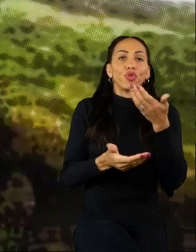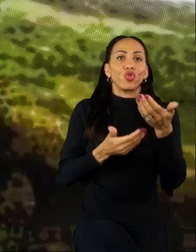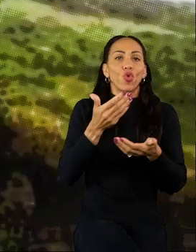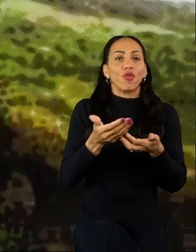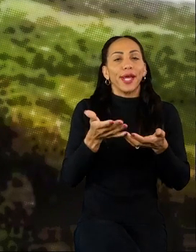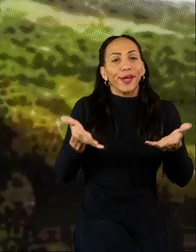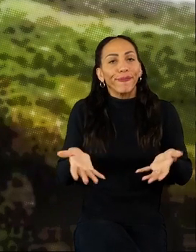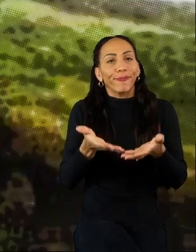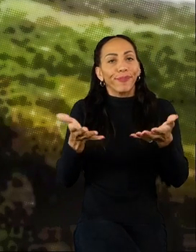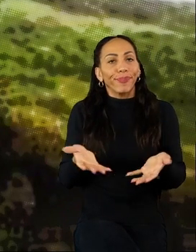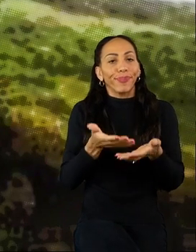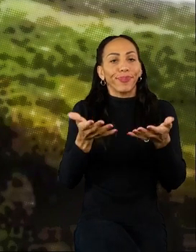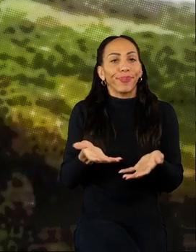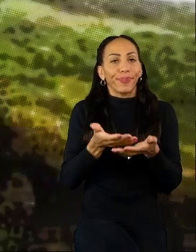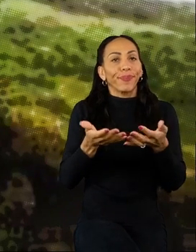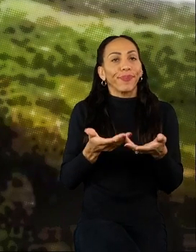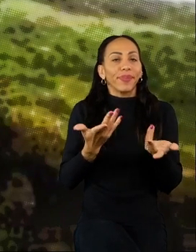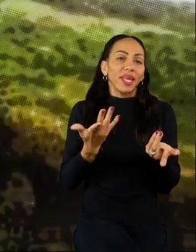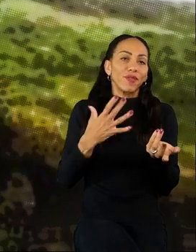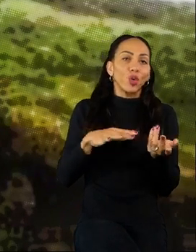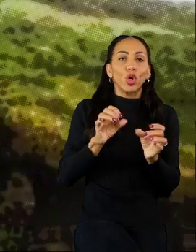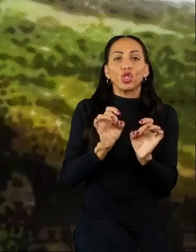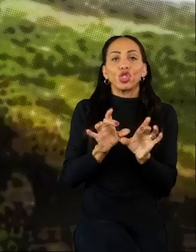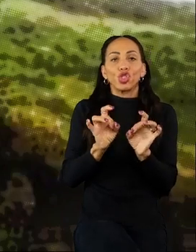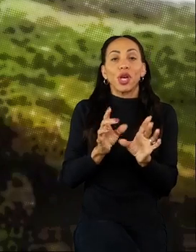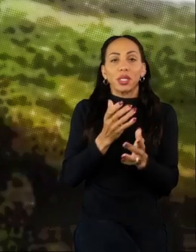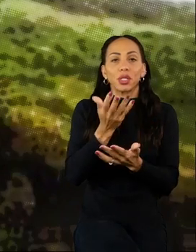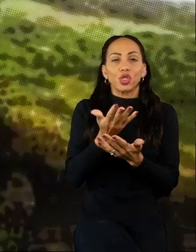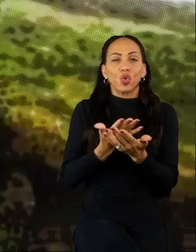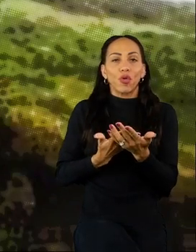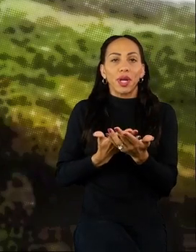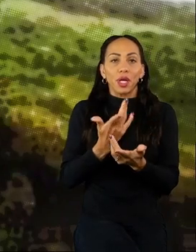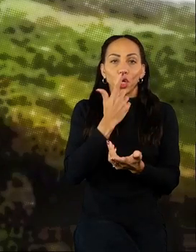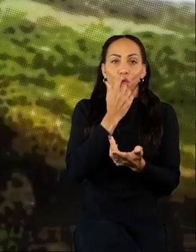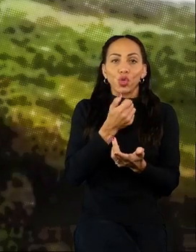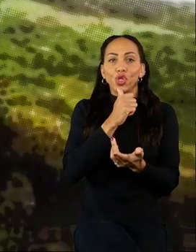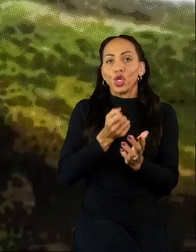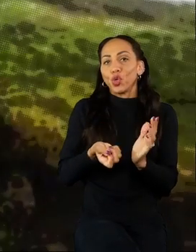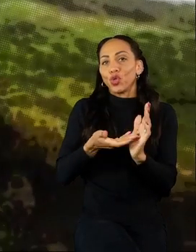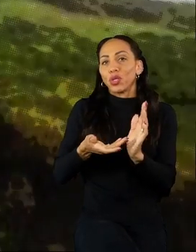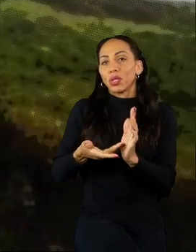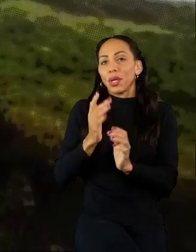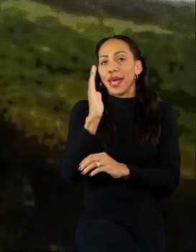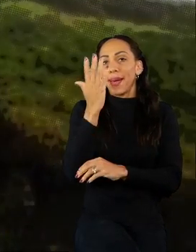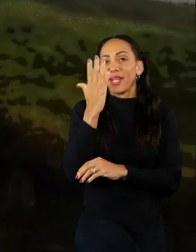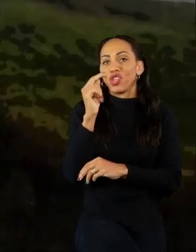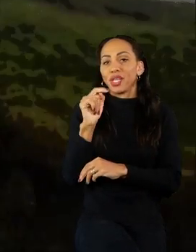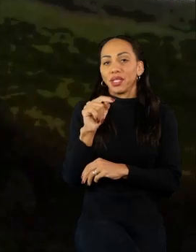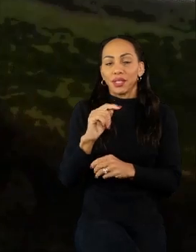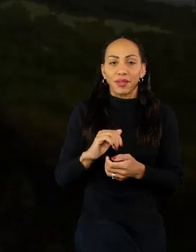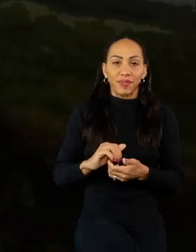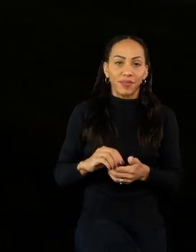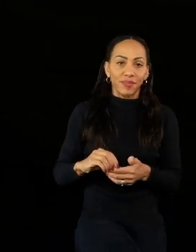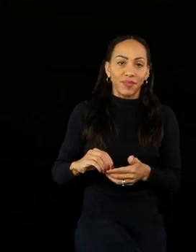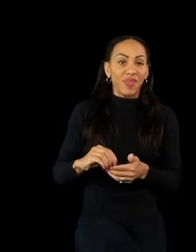have, if you could use images, bits of video that are recorded. The car, you have a